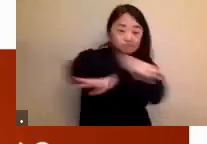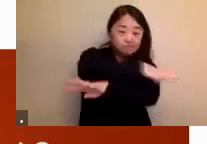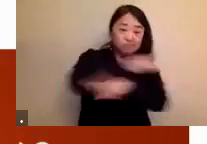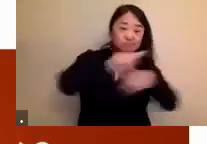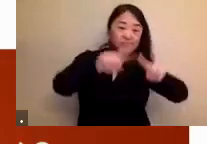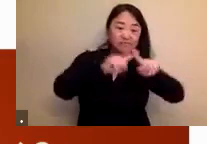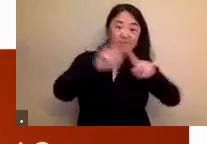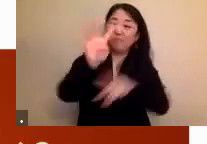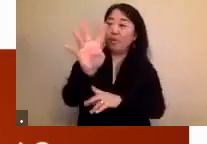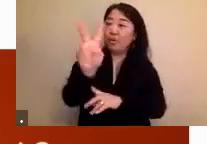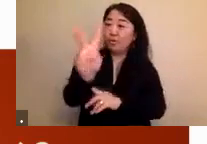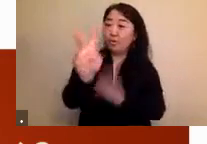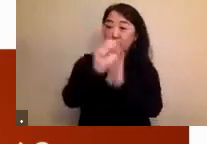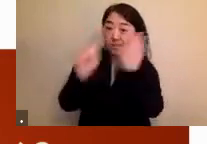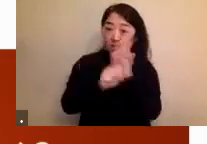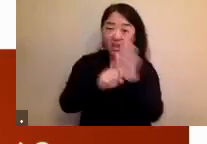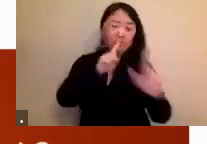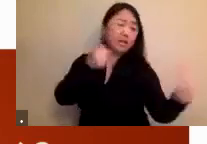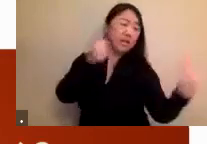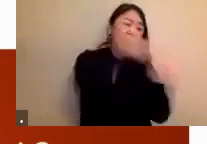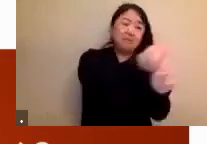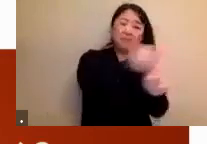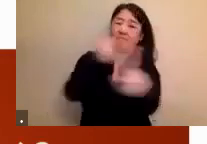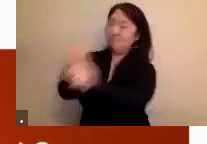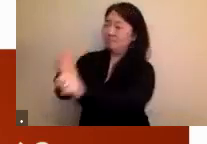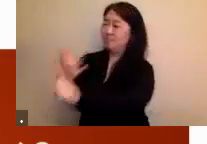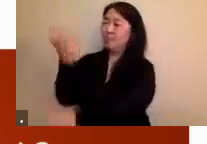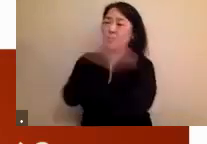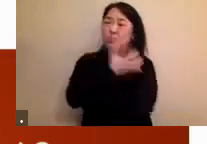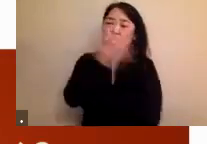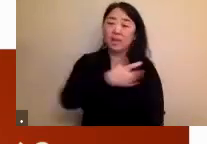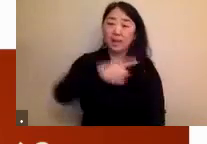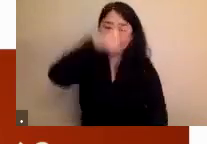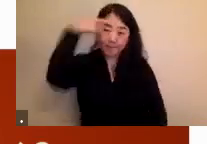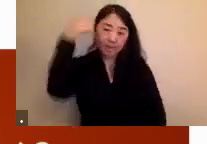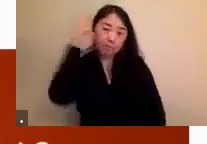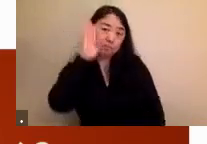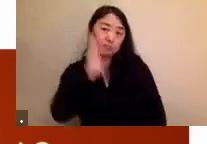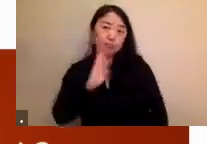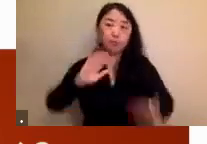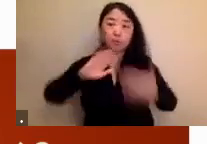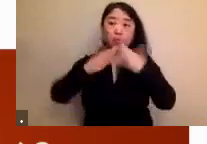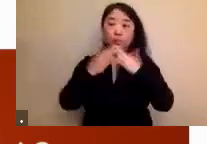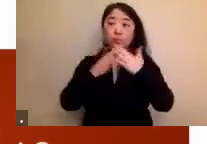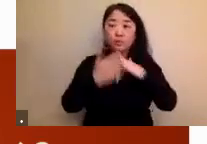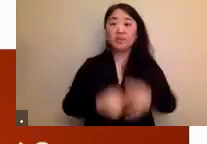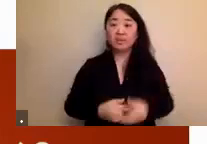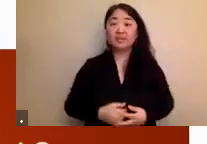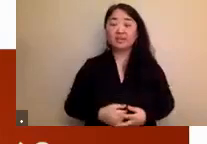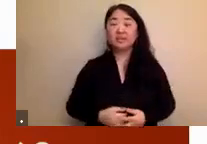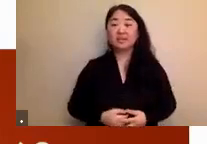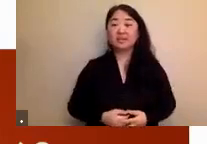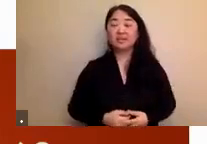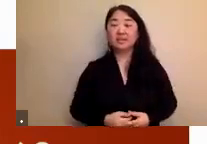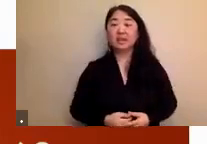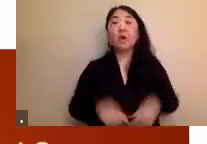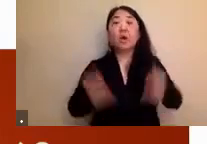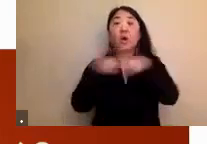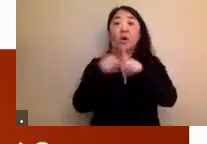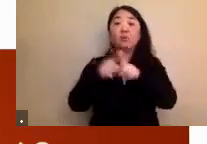often had an impact significantly on Black and Brown communities, were